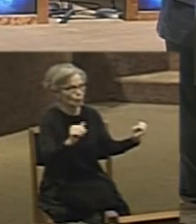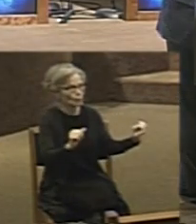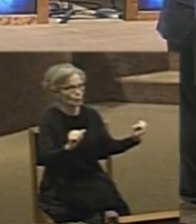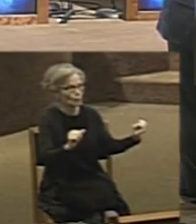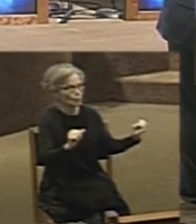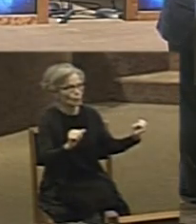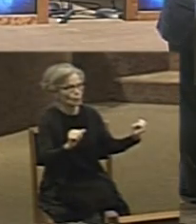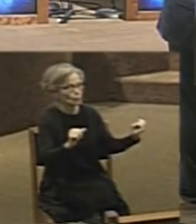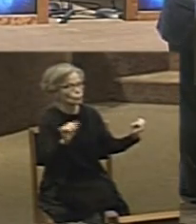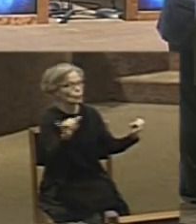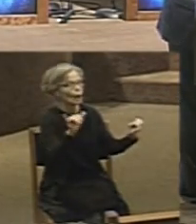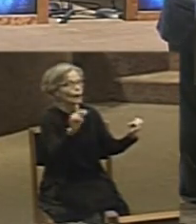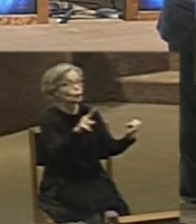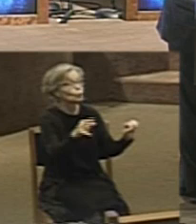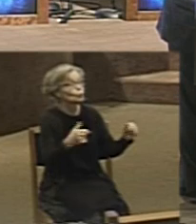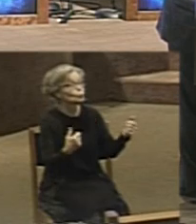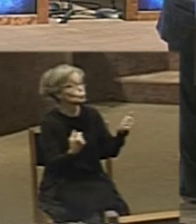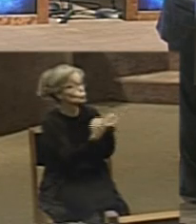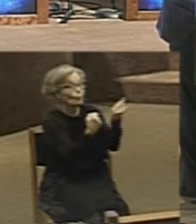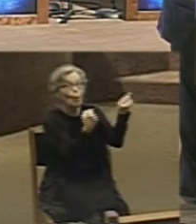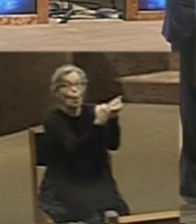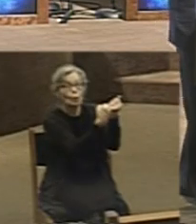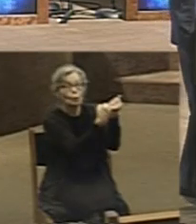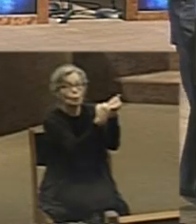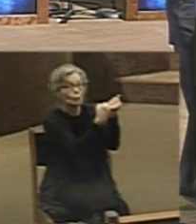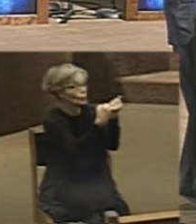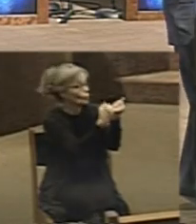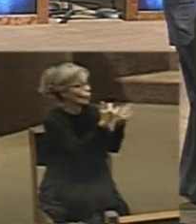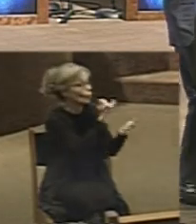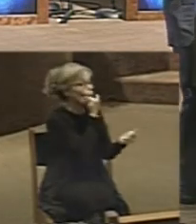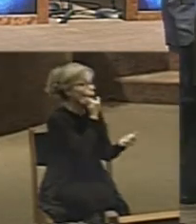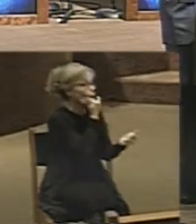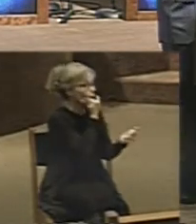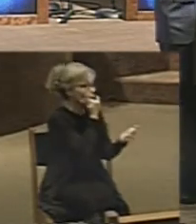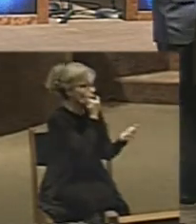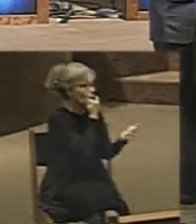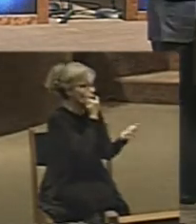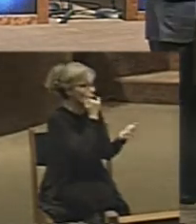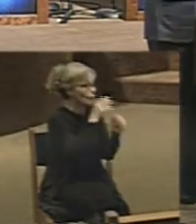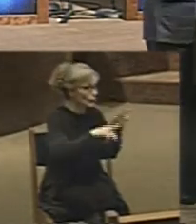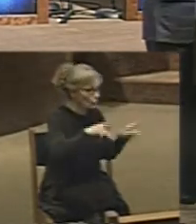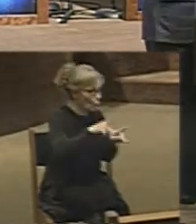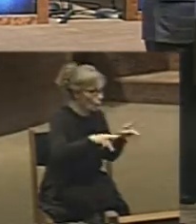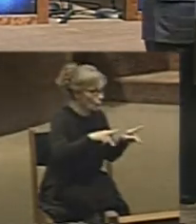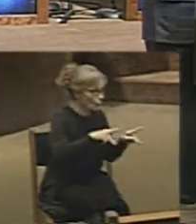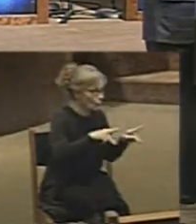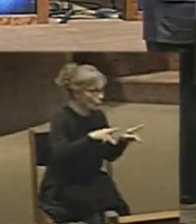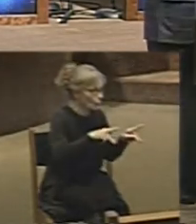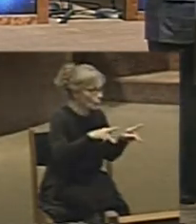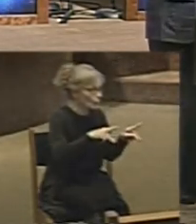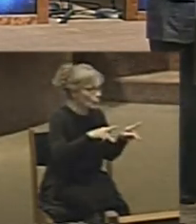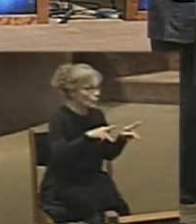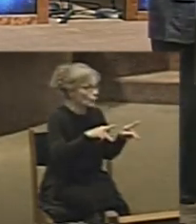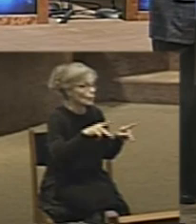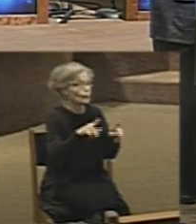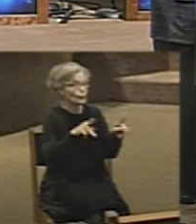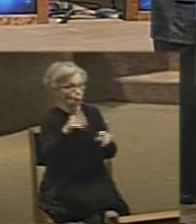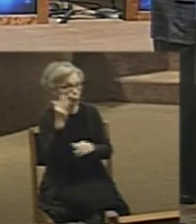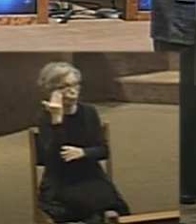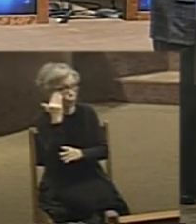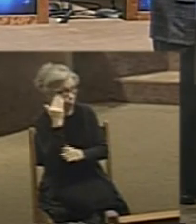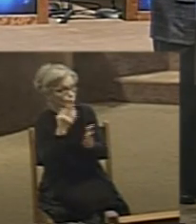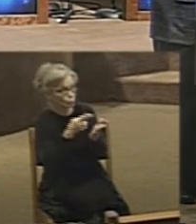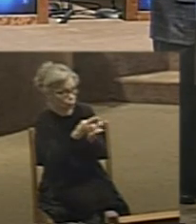to be approbation for those individuals who know truth but don't do